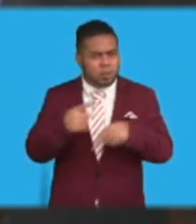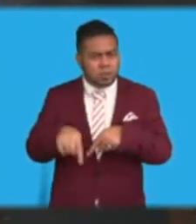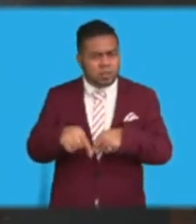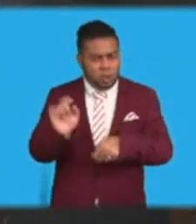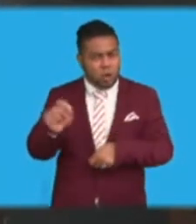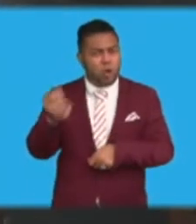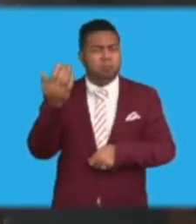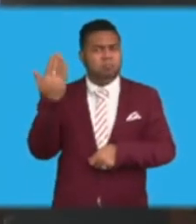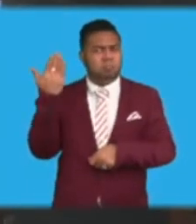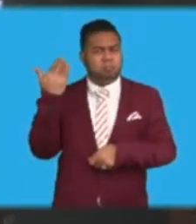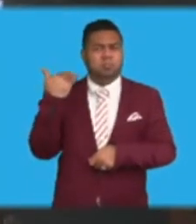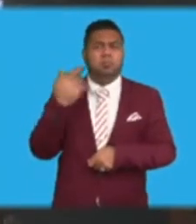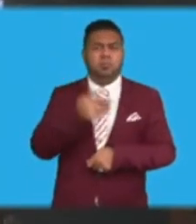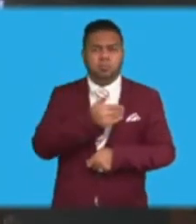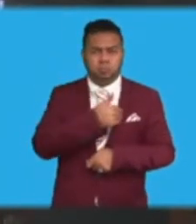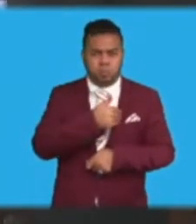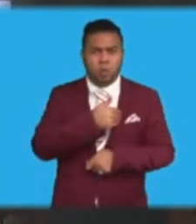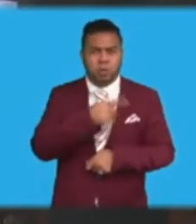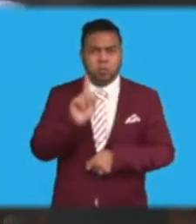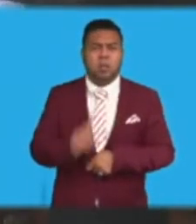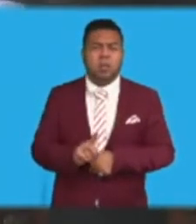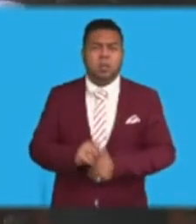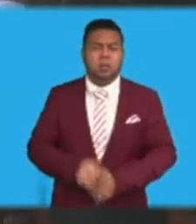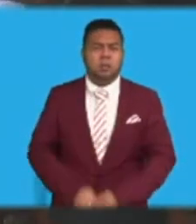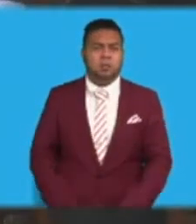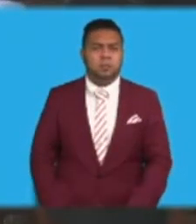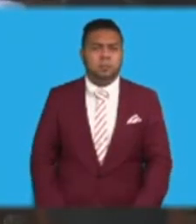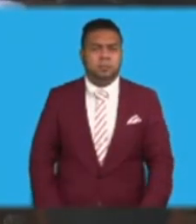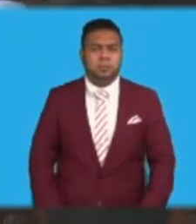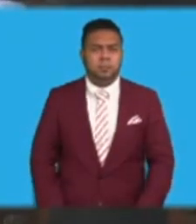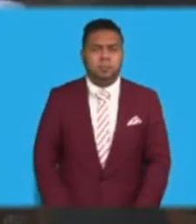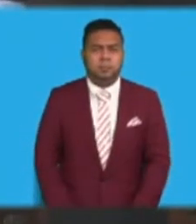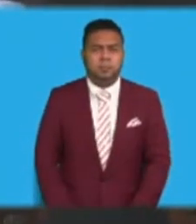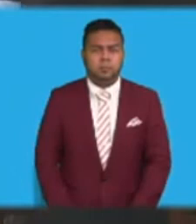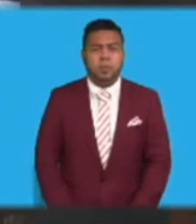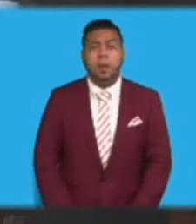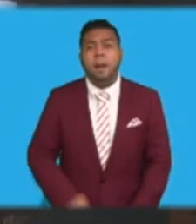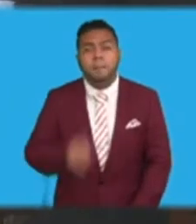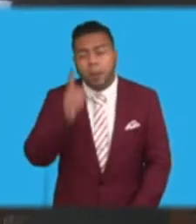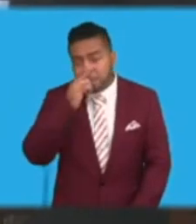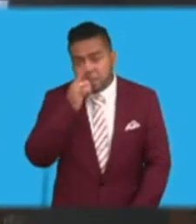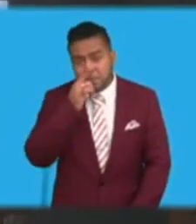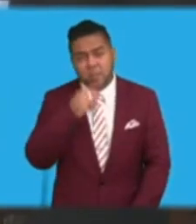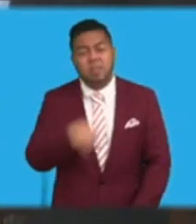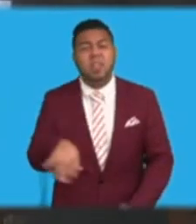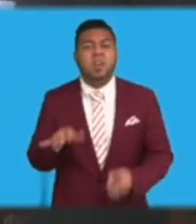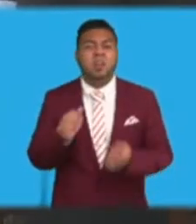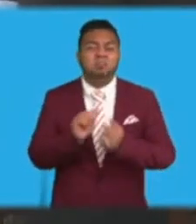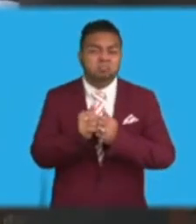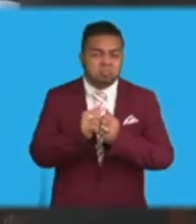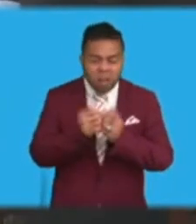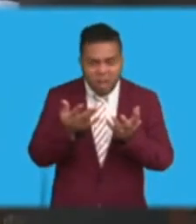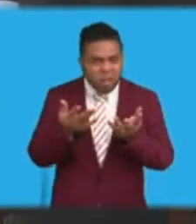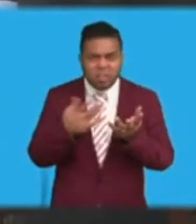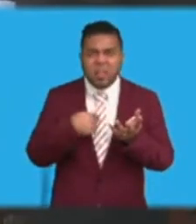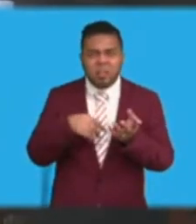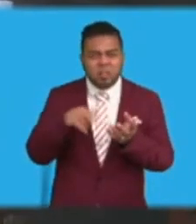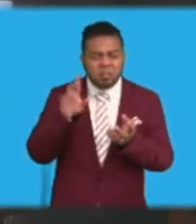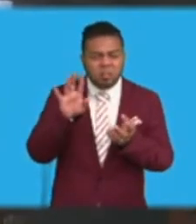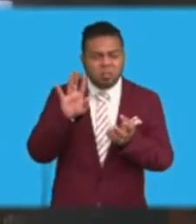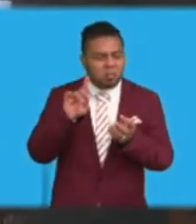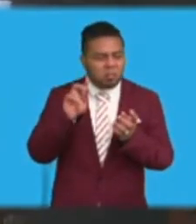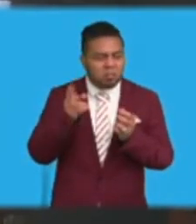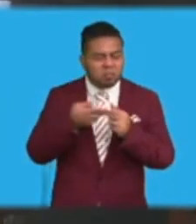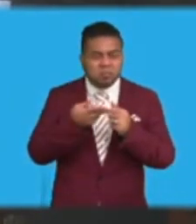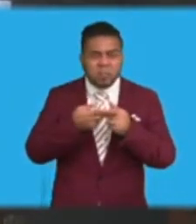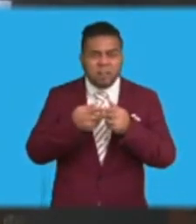raised by a member from the other side about people playing around with floodgates. So when the